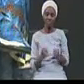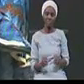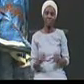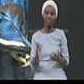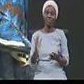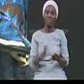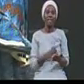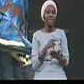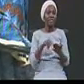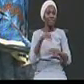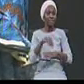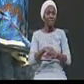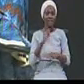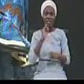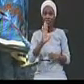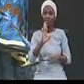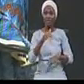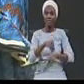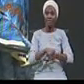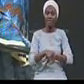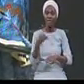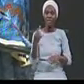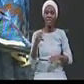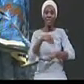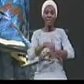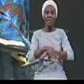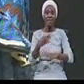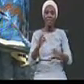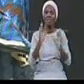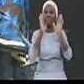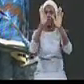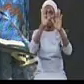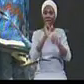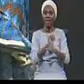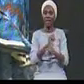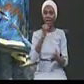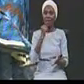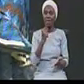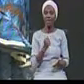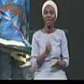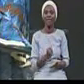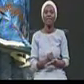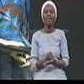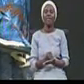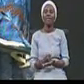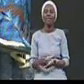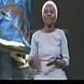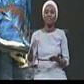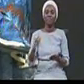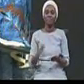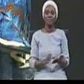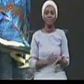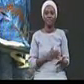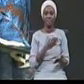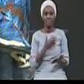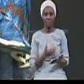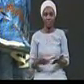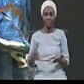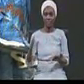I said, tonight is your night, the night of miracles, amen.